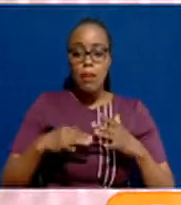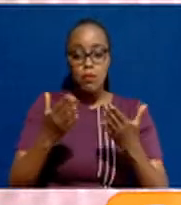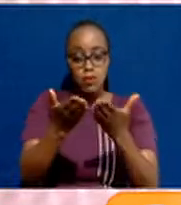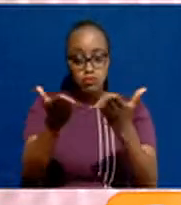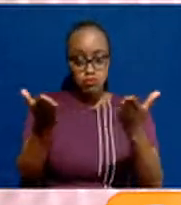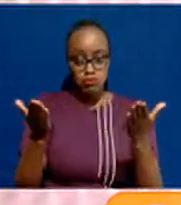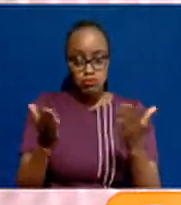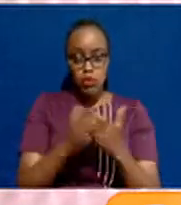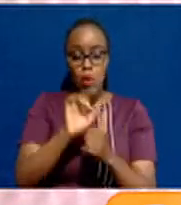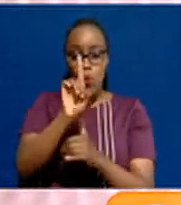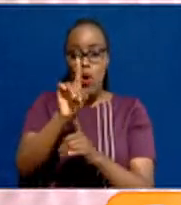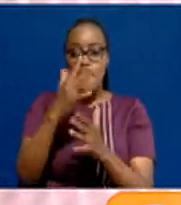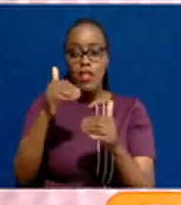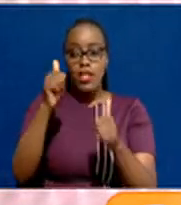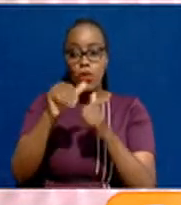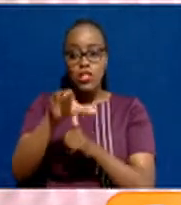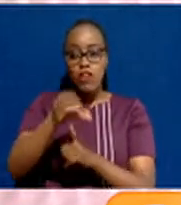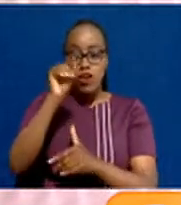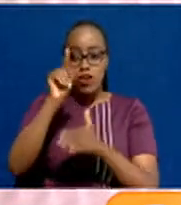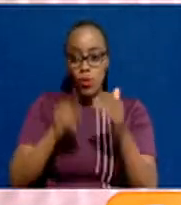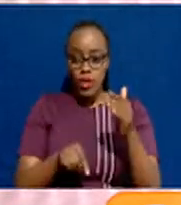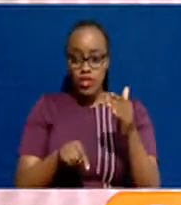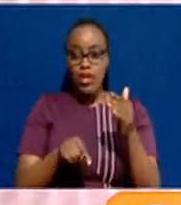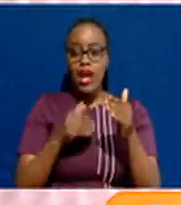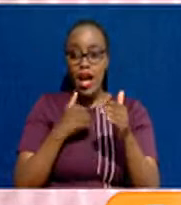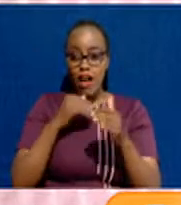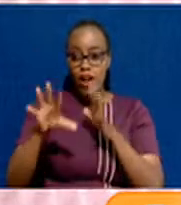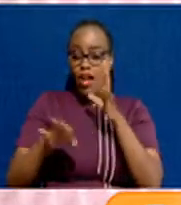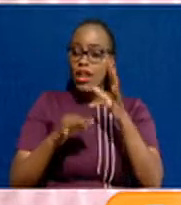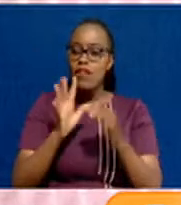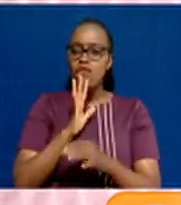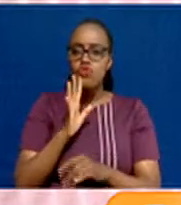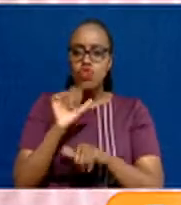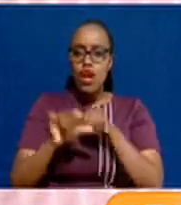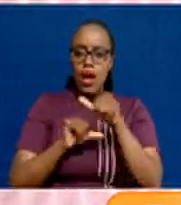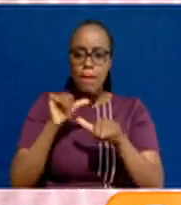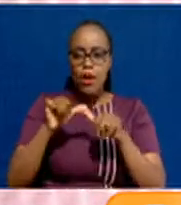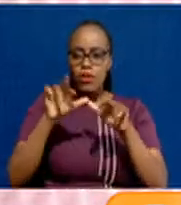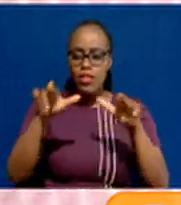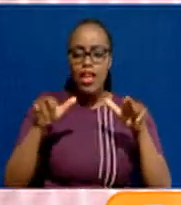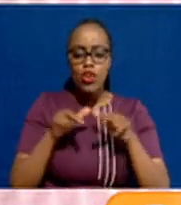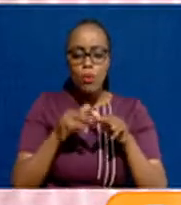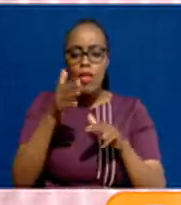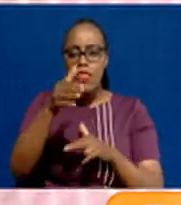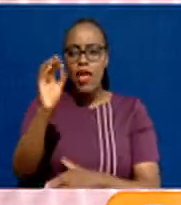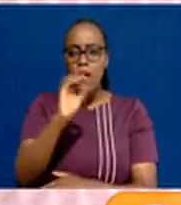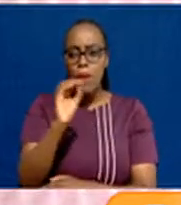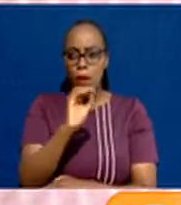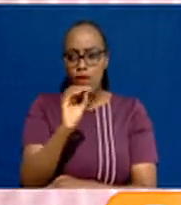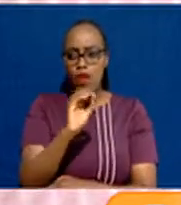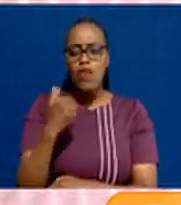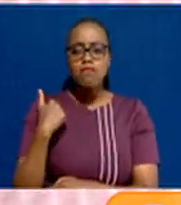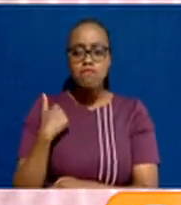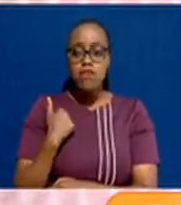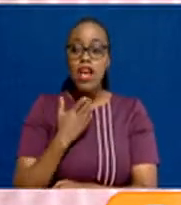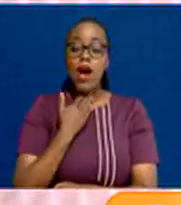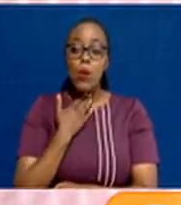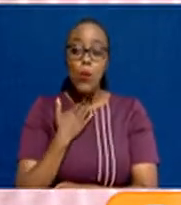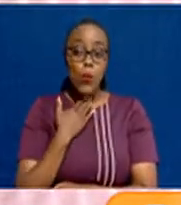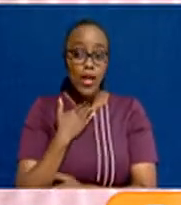Yeah. One of the things that I found is that I have found allies who speak about you in rooms that you're not there. Mm. And I just want to, you